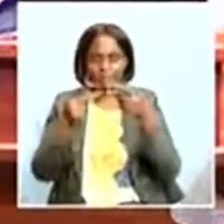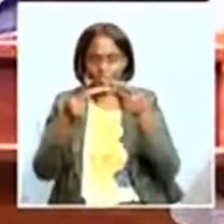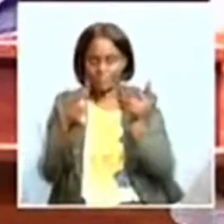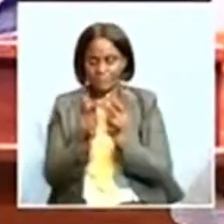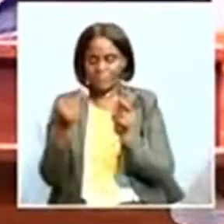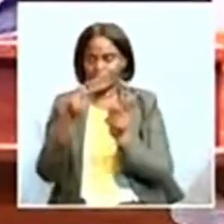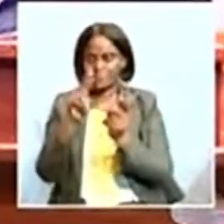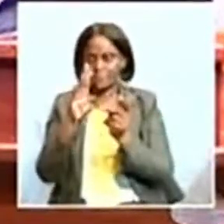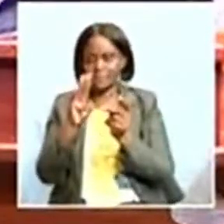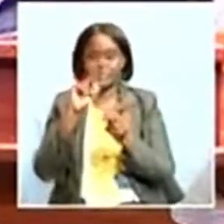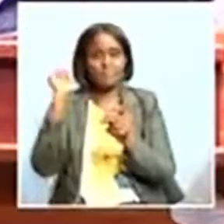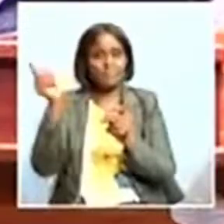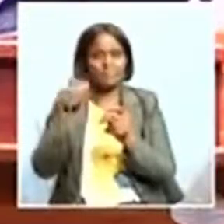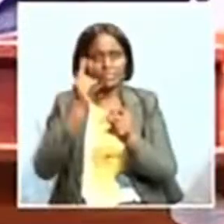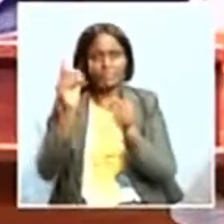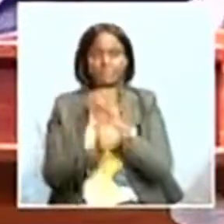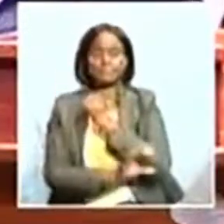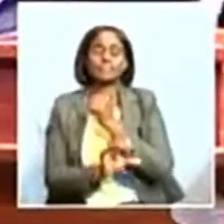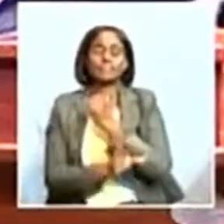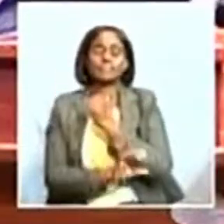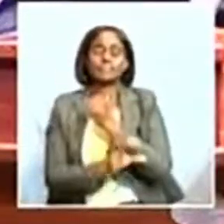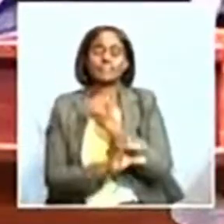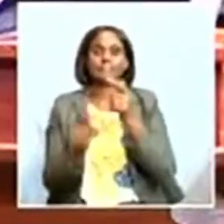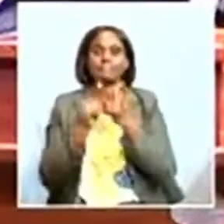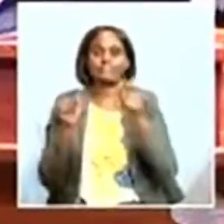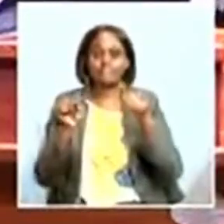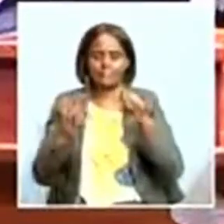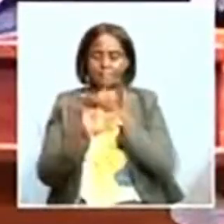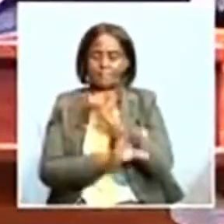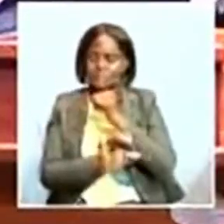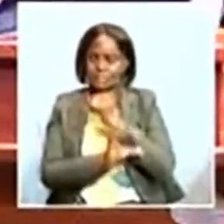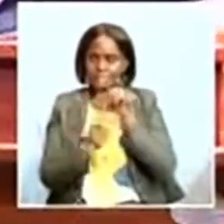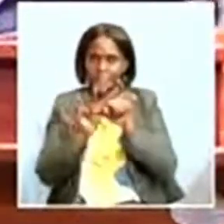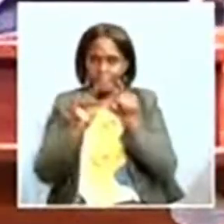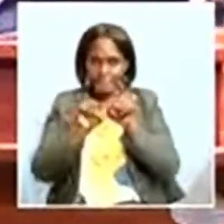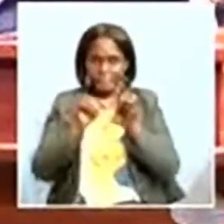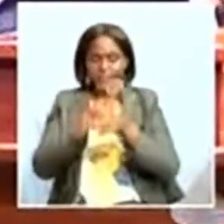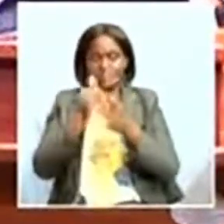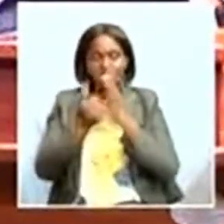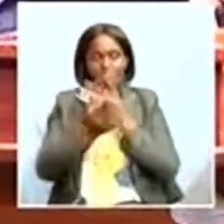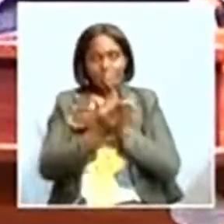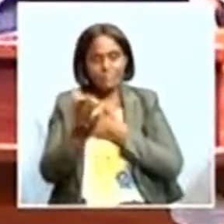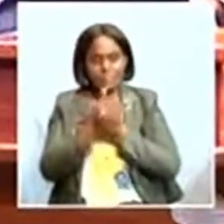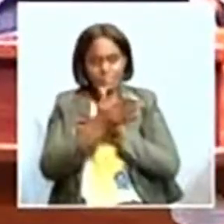centers across the breadth of this country. Of these,